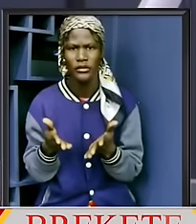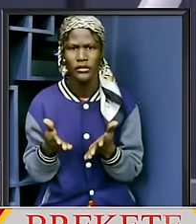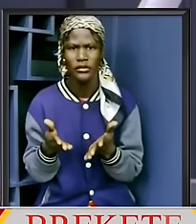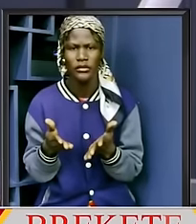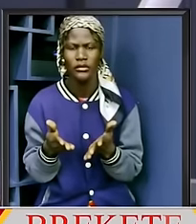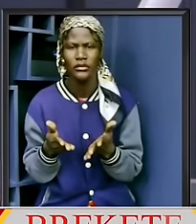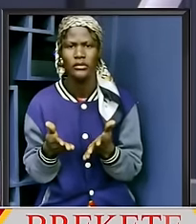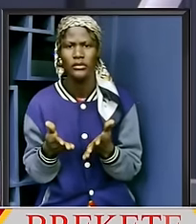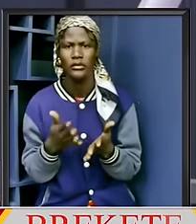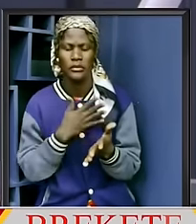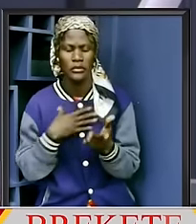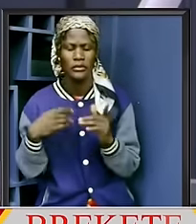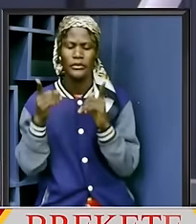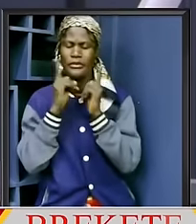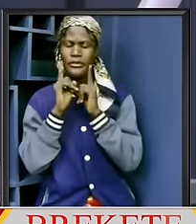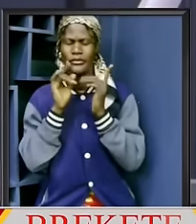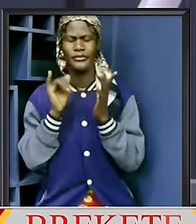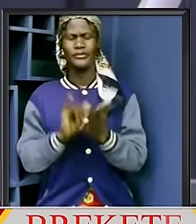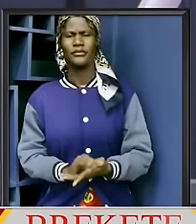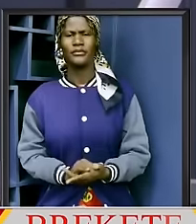And they talk, say,